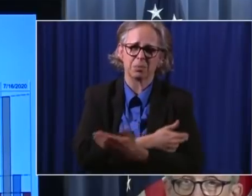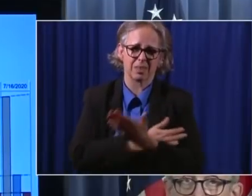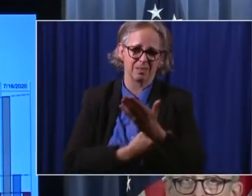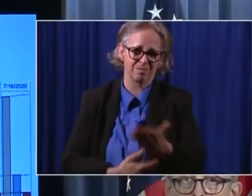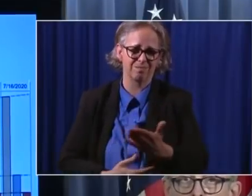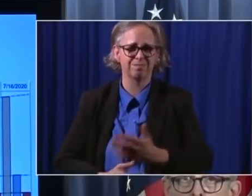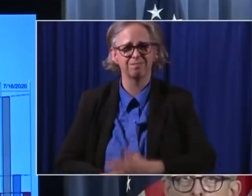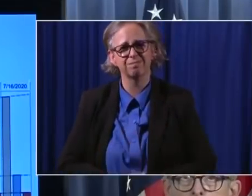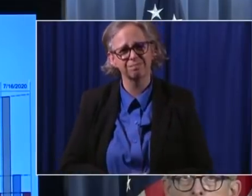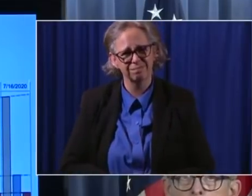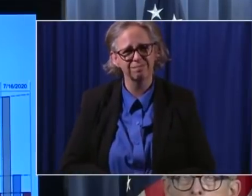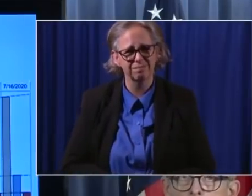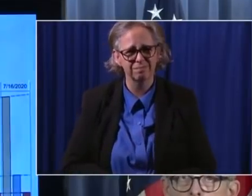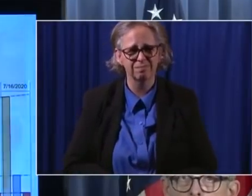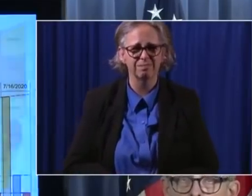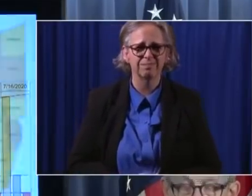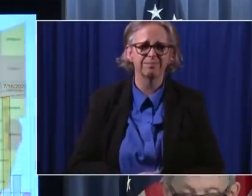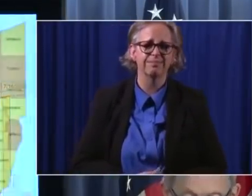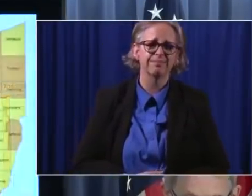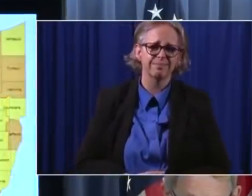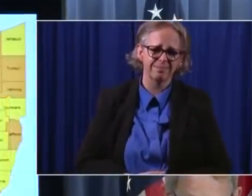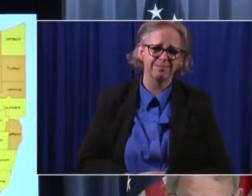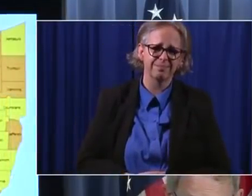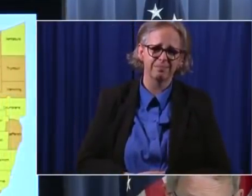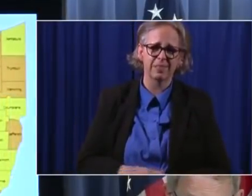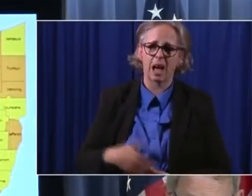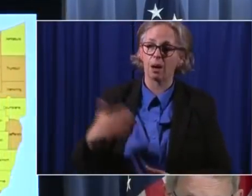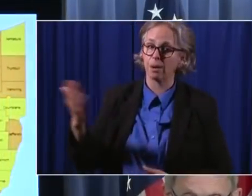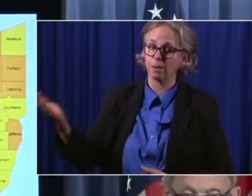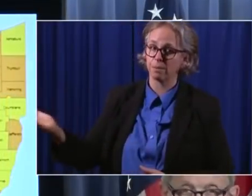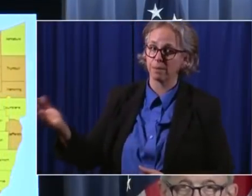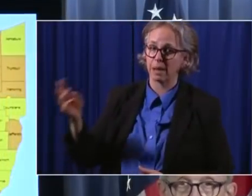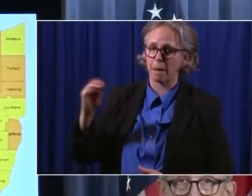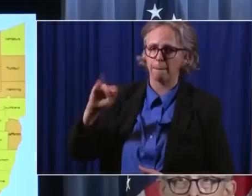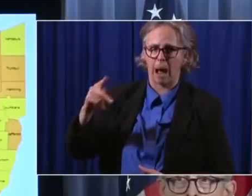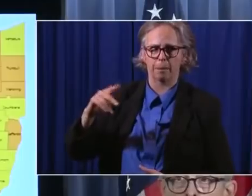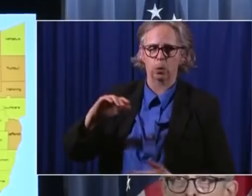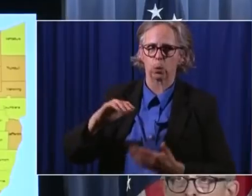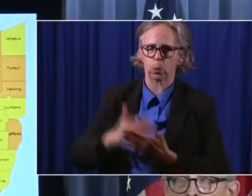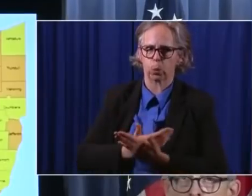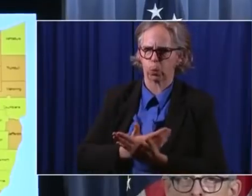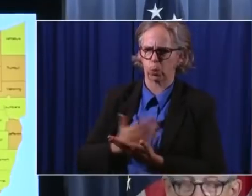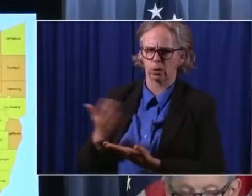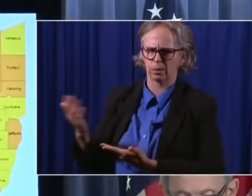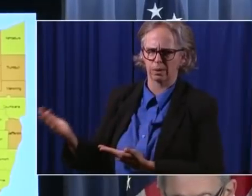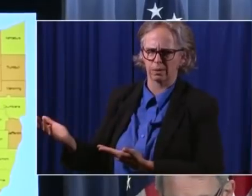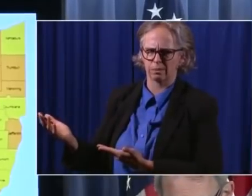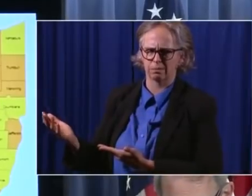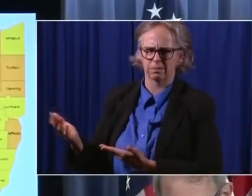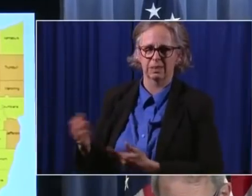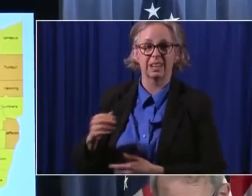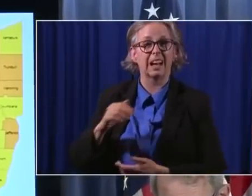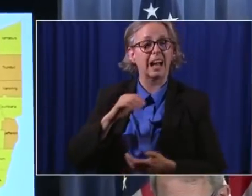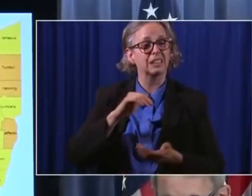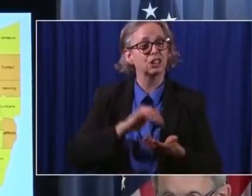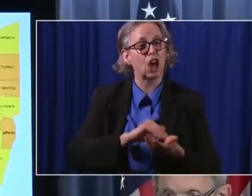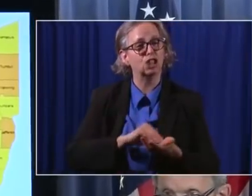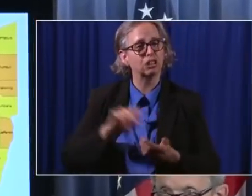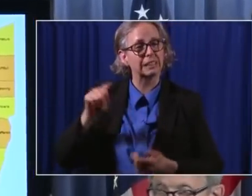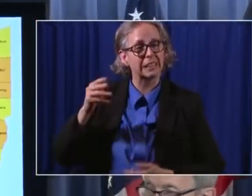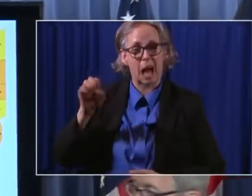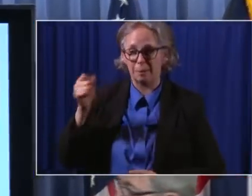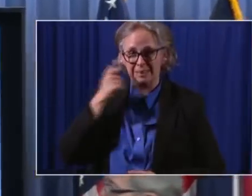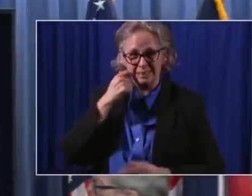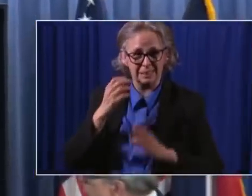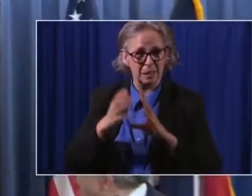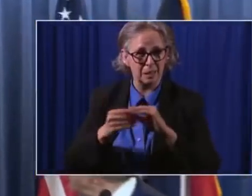So let's go to the new map. Dr. Thomas talked and explained this. I think did a very, very good